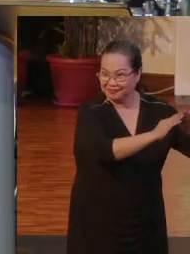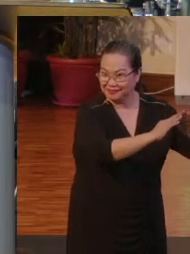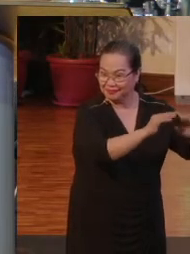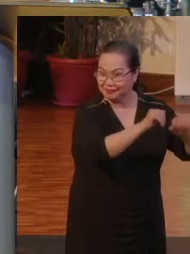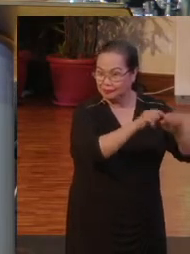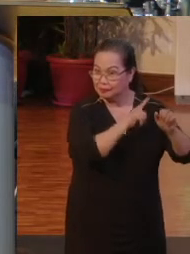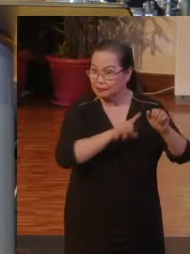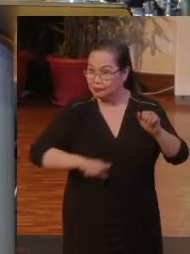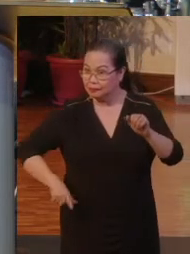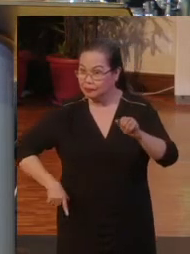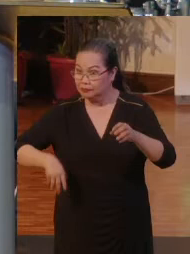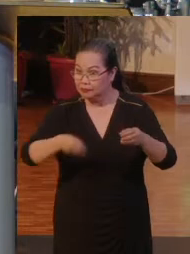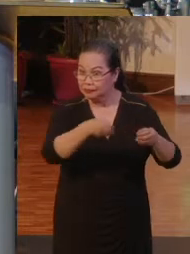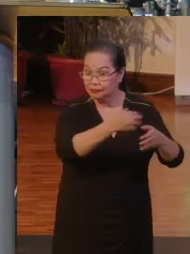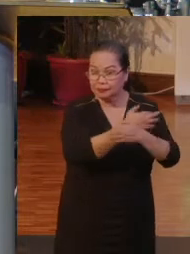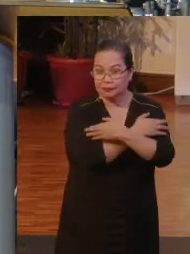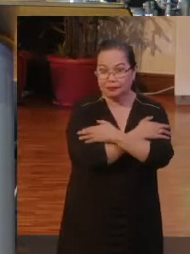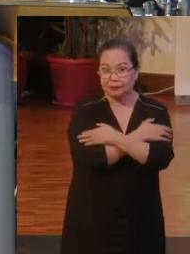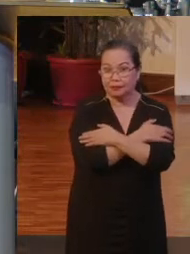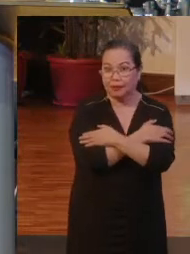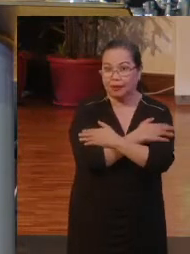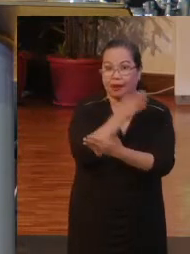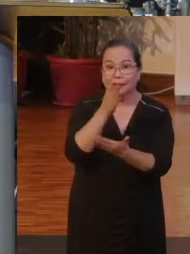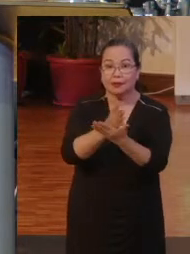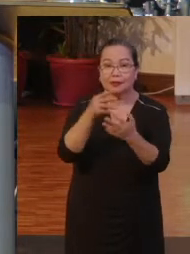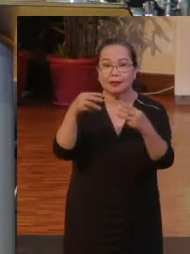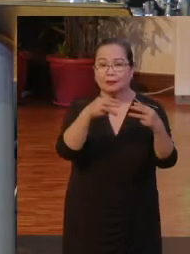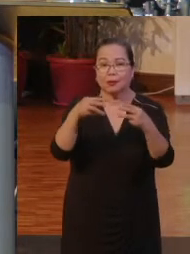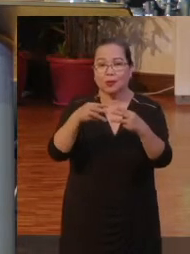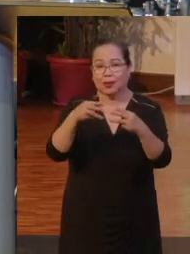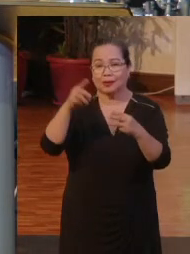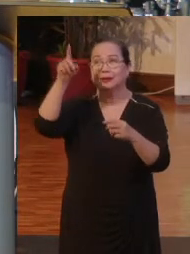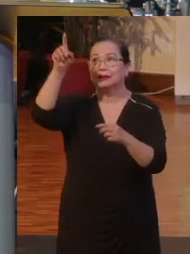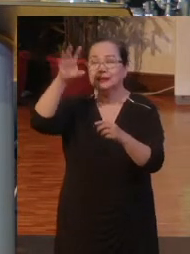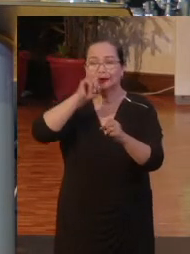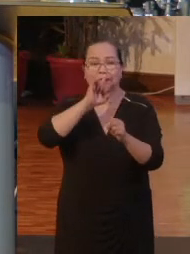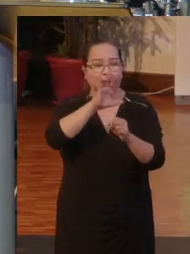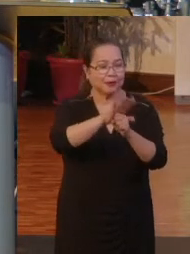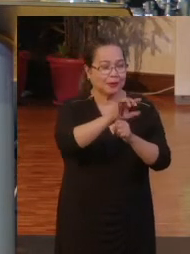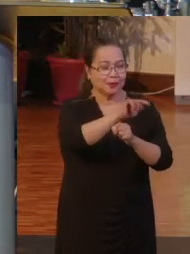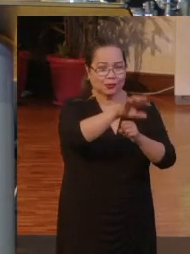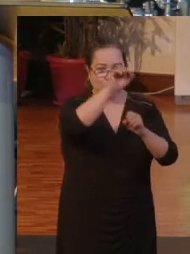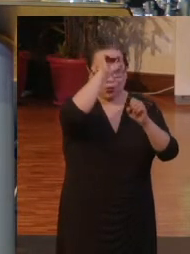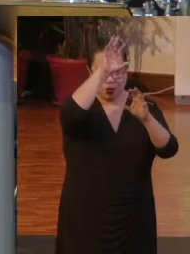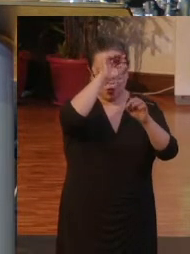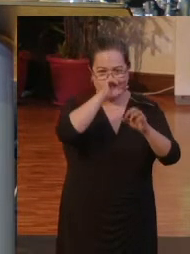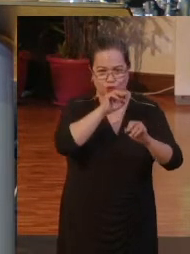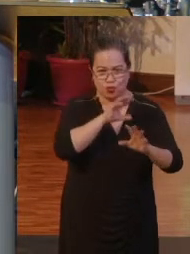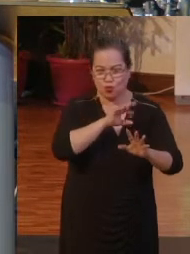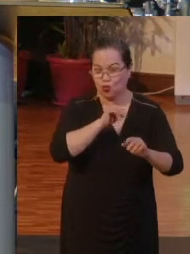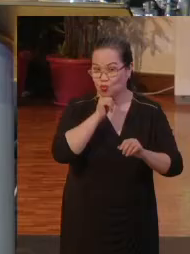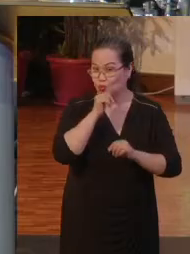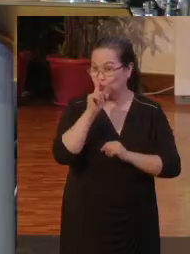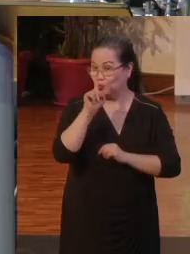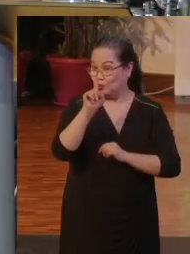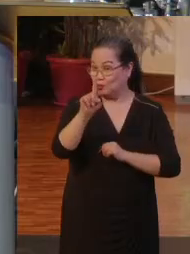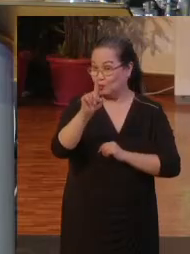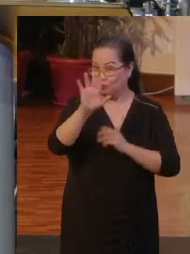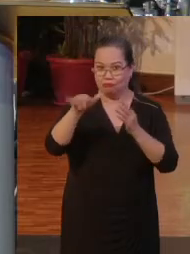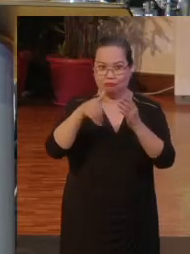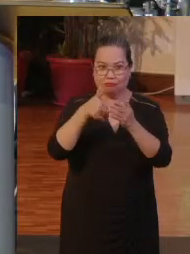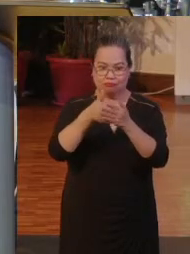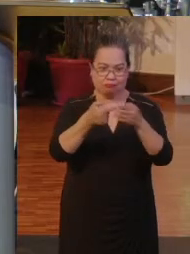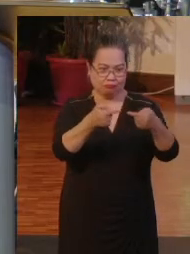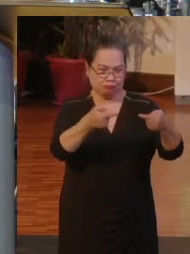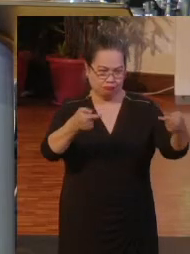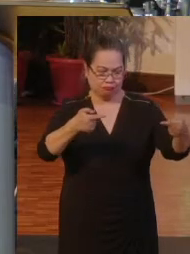And the Lord gave them rest on every side just as He had sworn to their fathers. Not one of all their